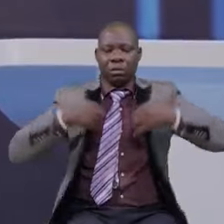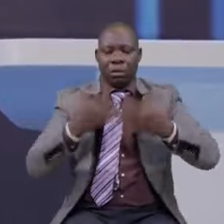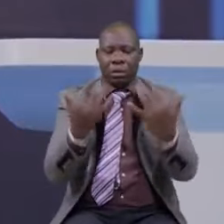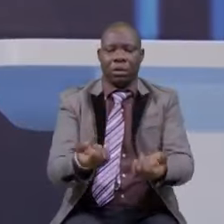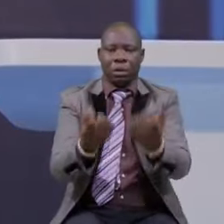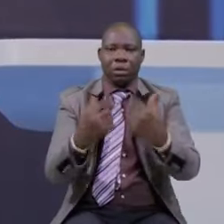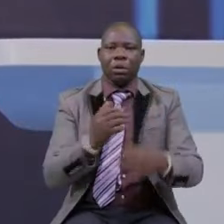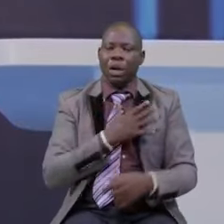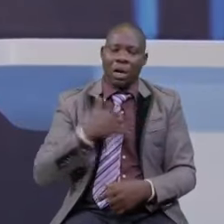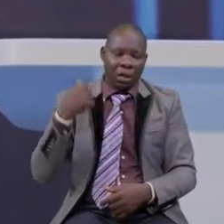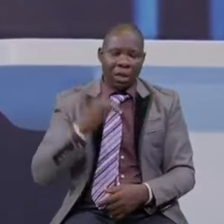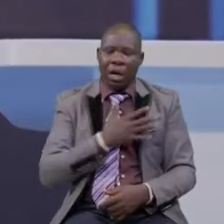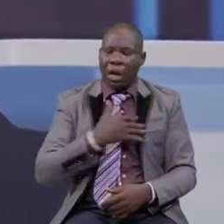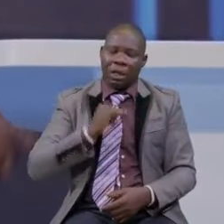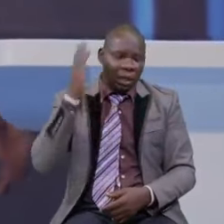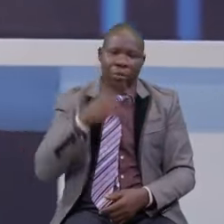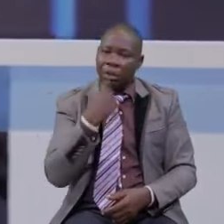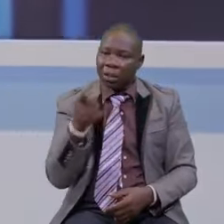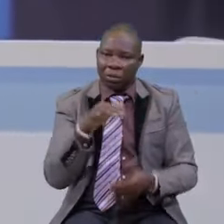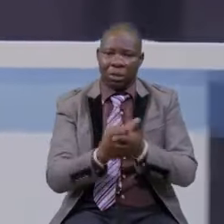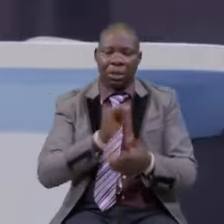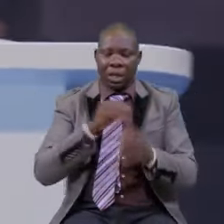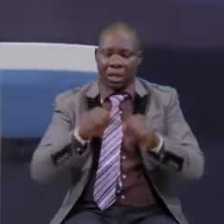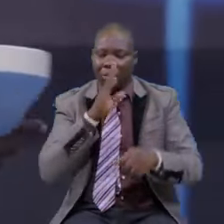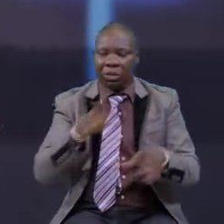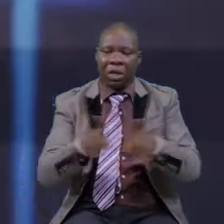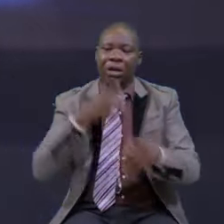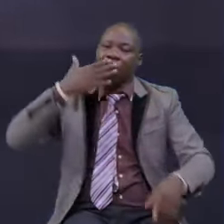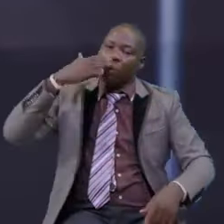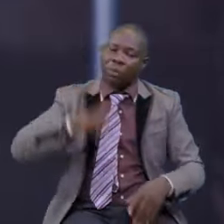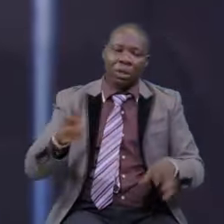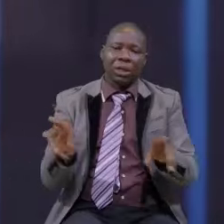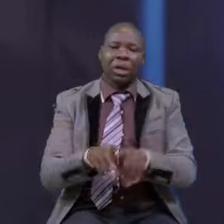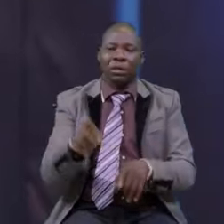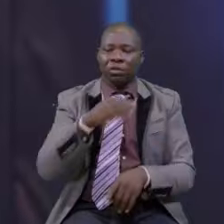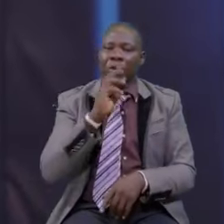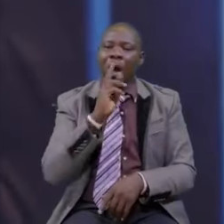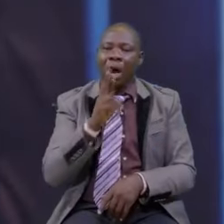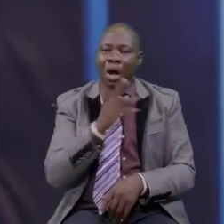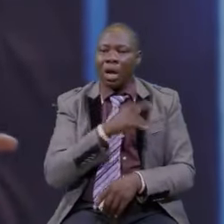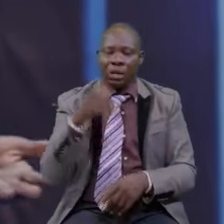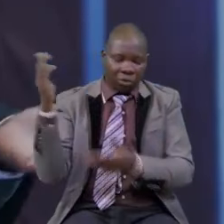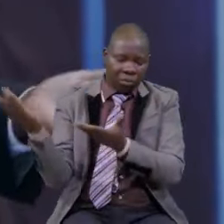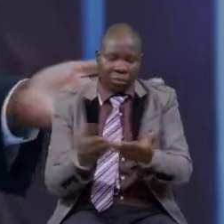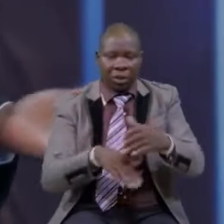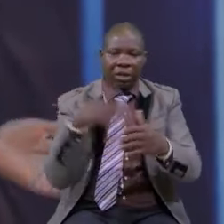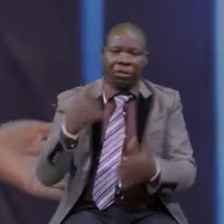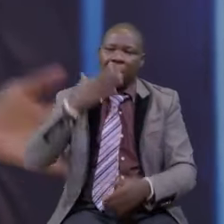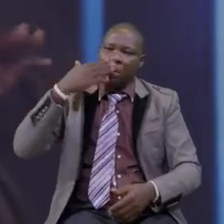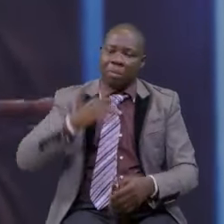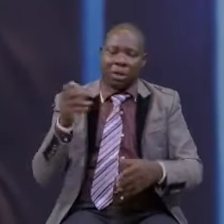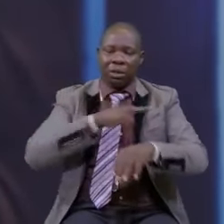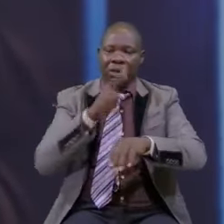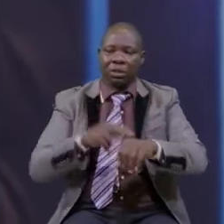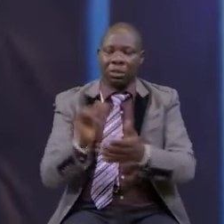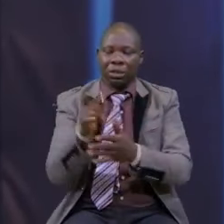be as wicked as you are, and you bring out the wicked nature that we are dropped